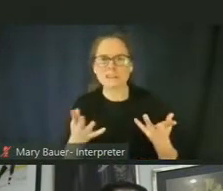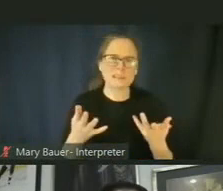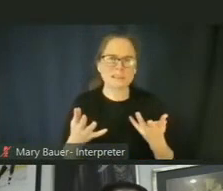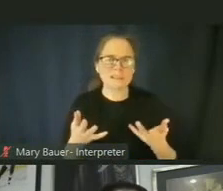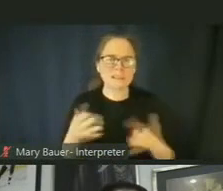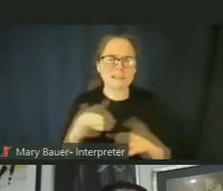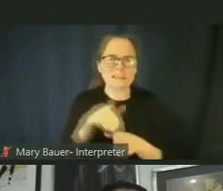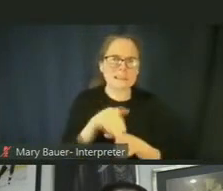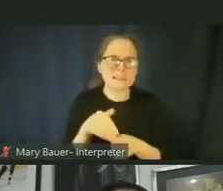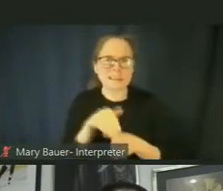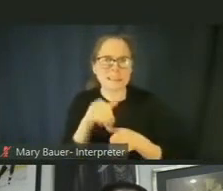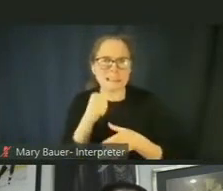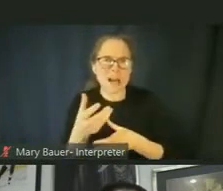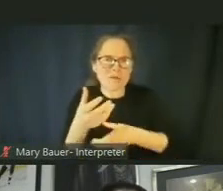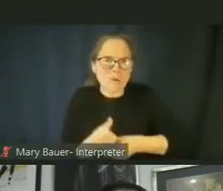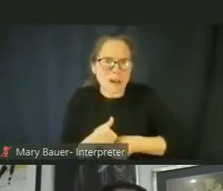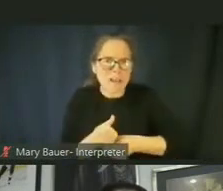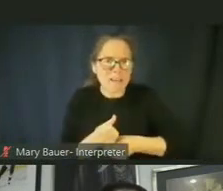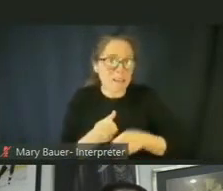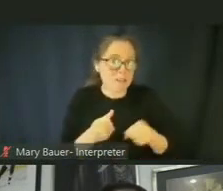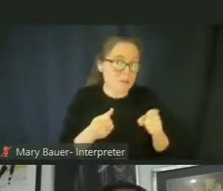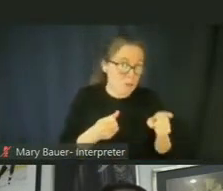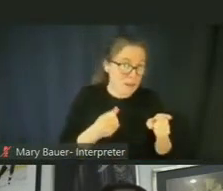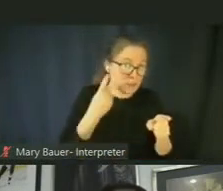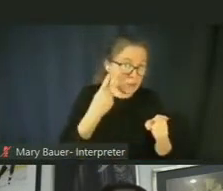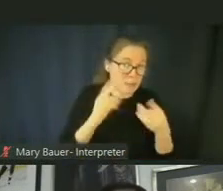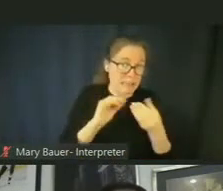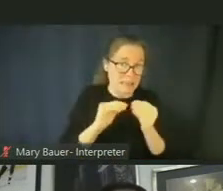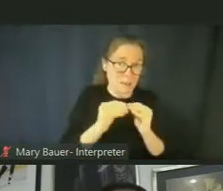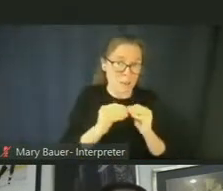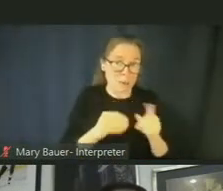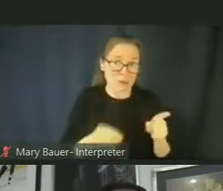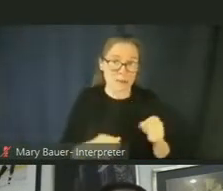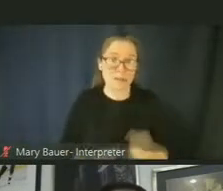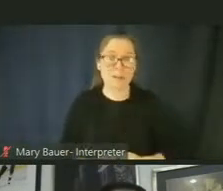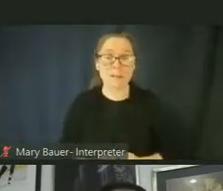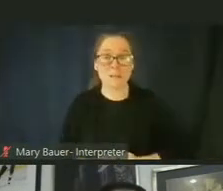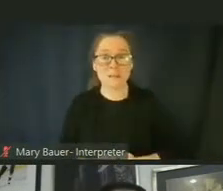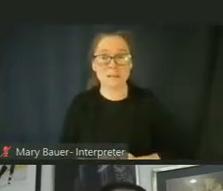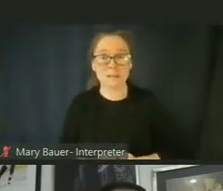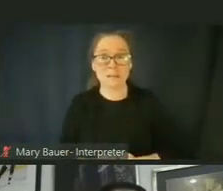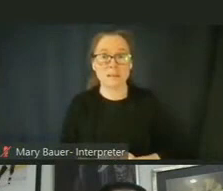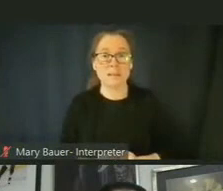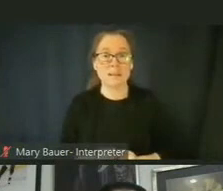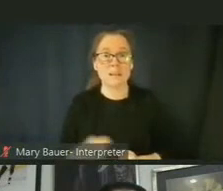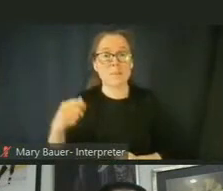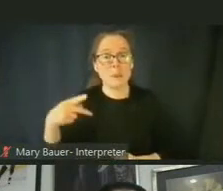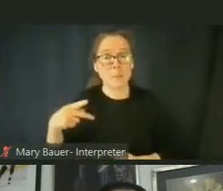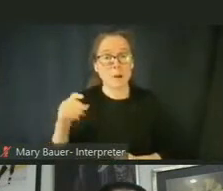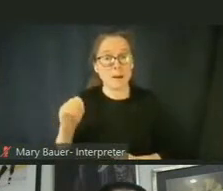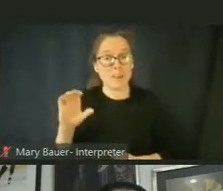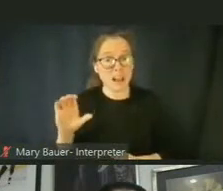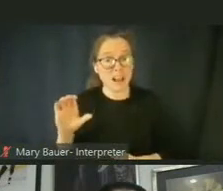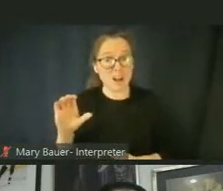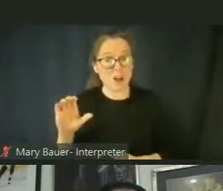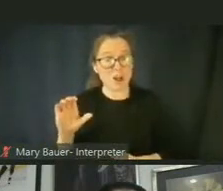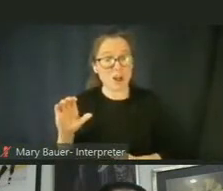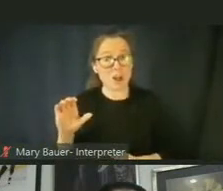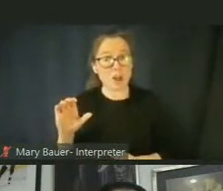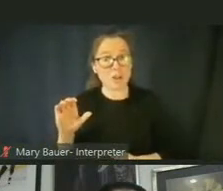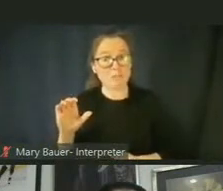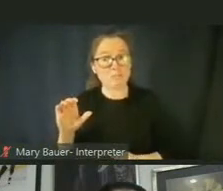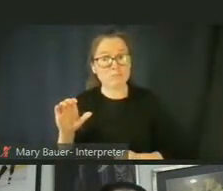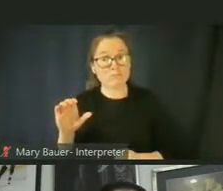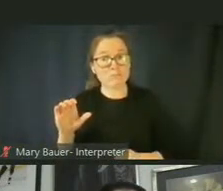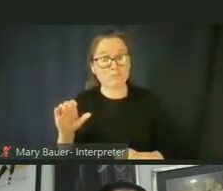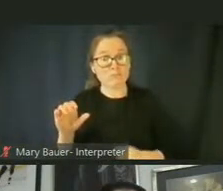there was a proportionate number of people of color in the vaccine trials. And